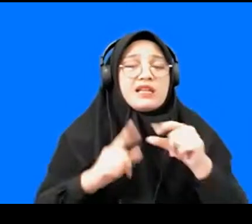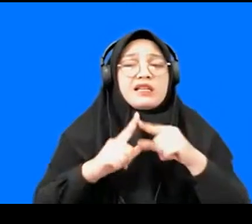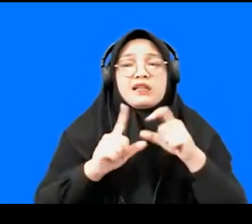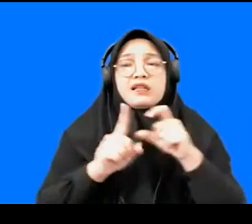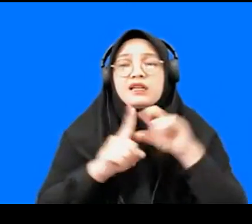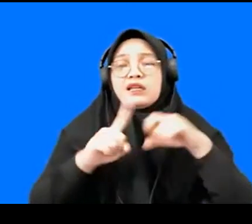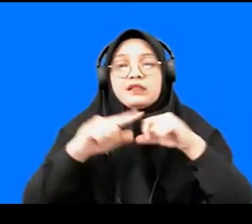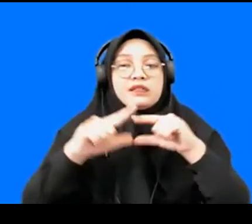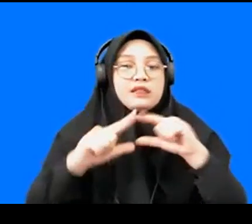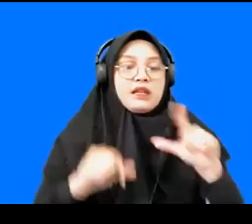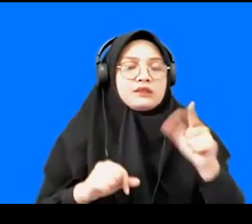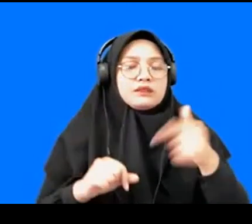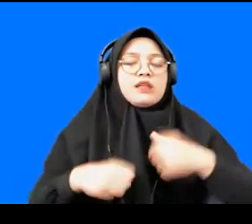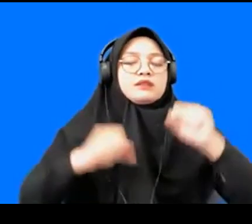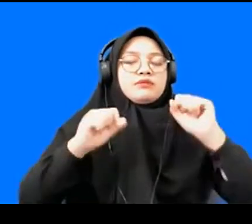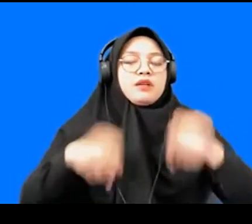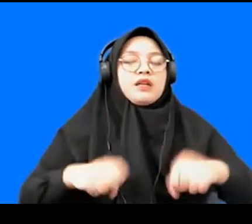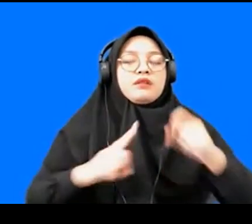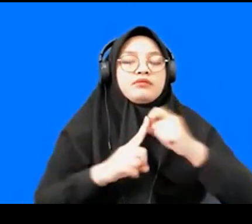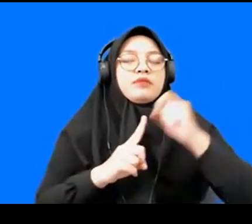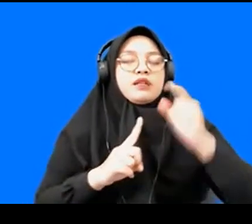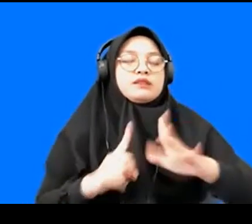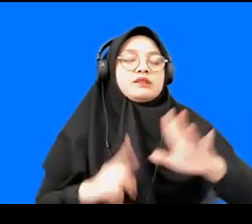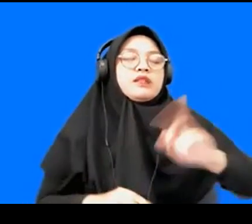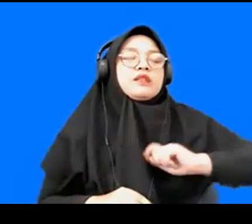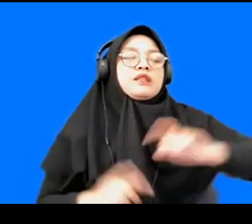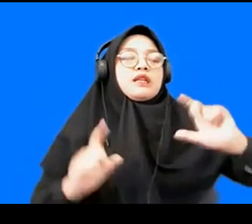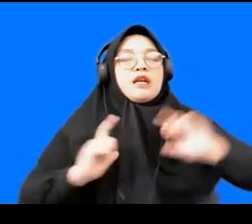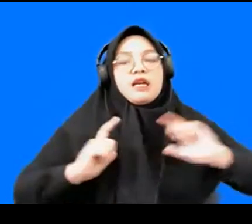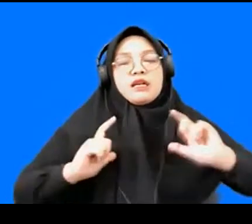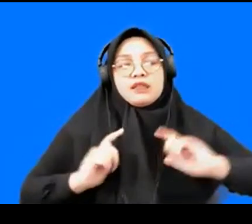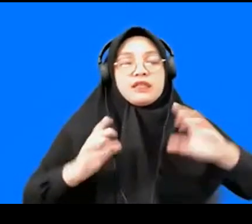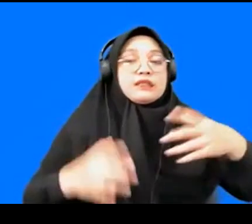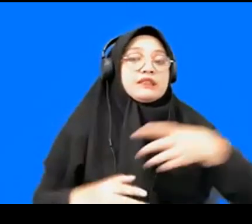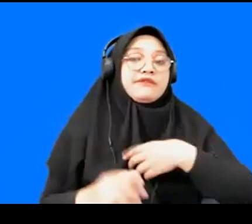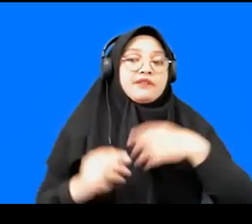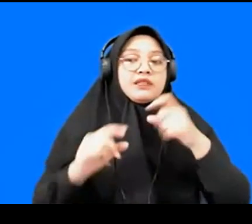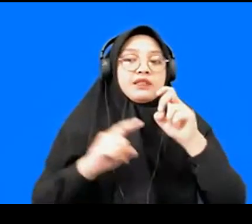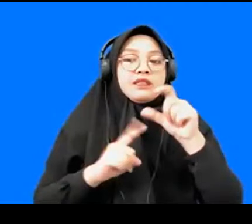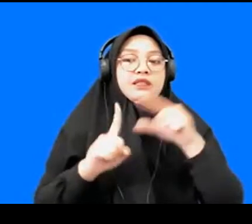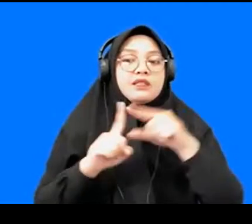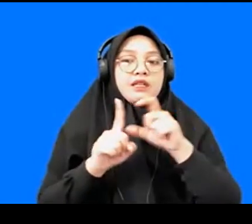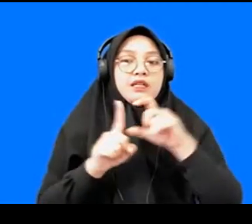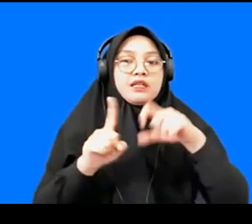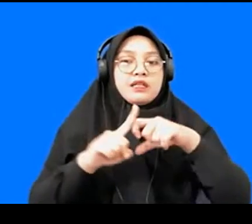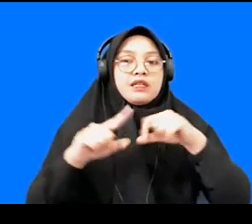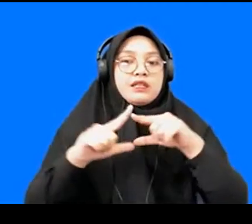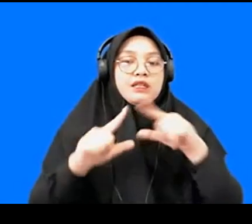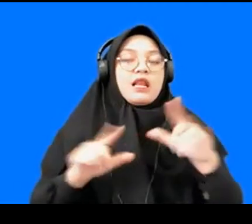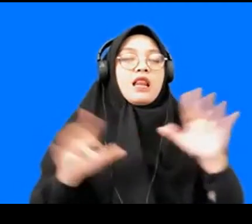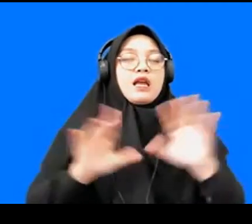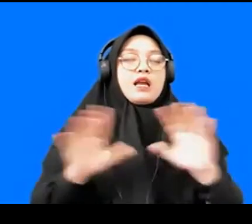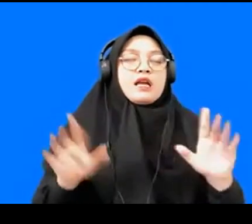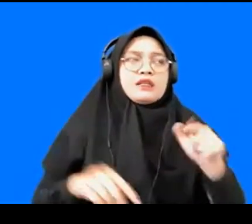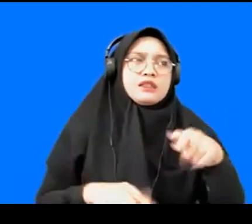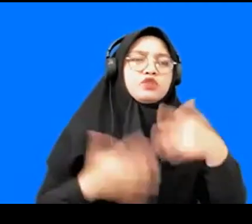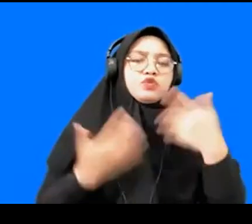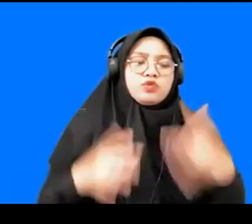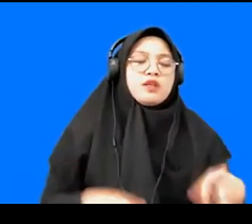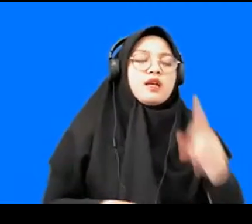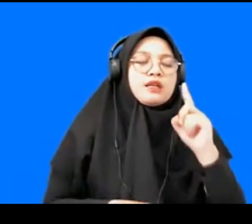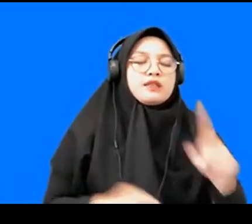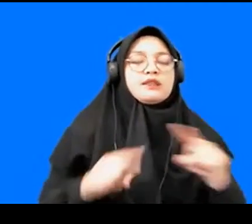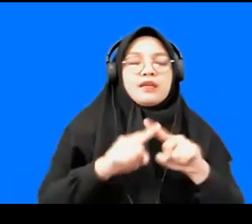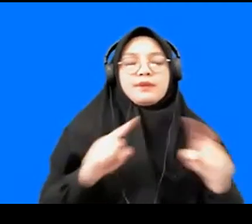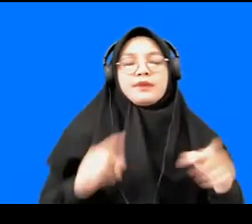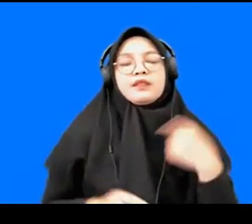in various forms since eternity. But I don't think we can trust them to be good allies in the